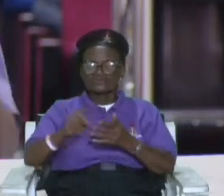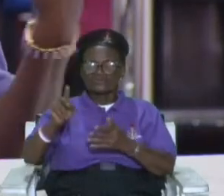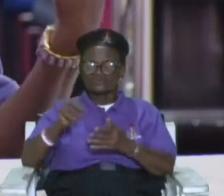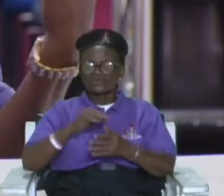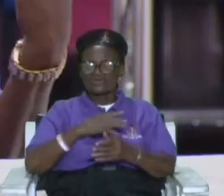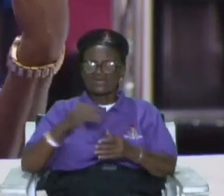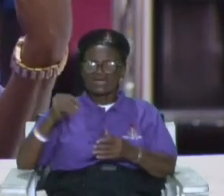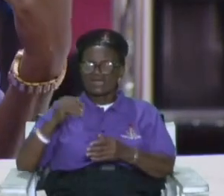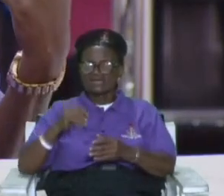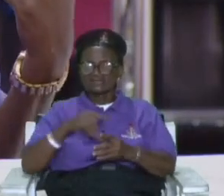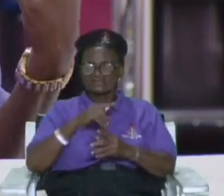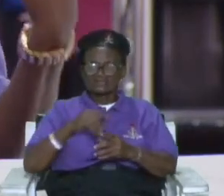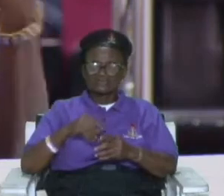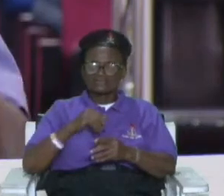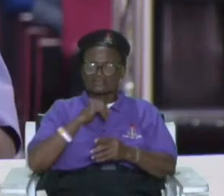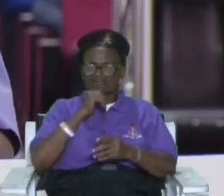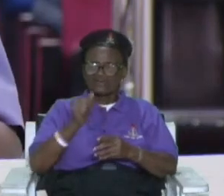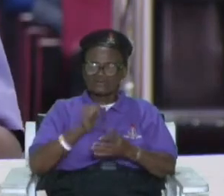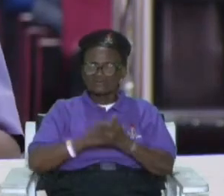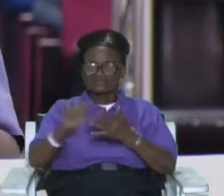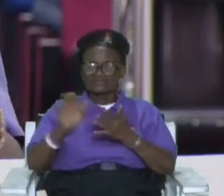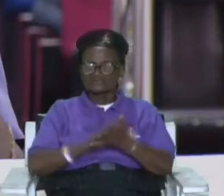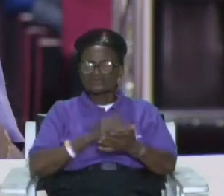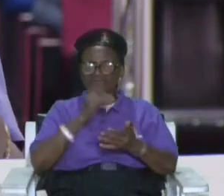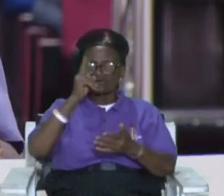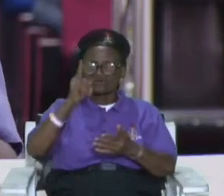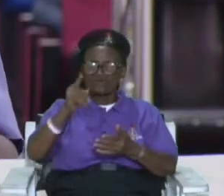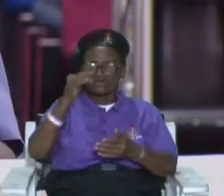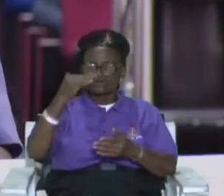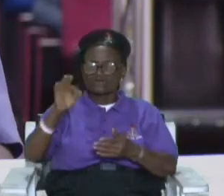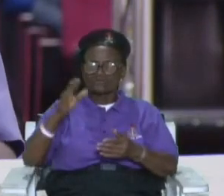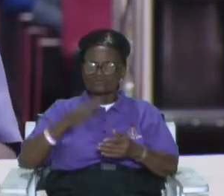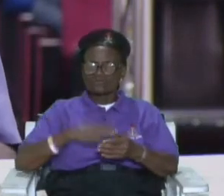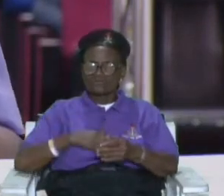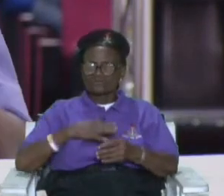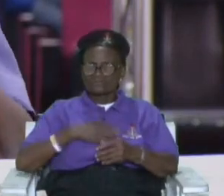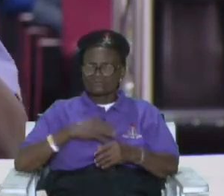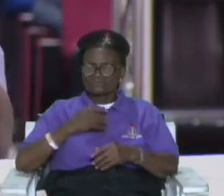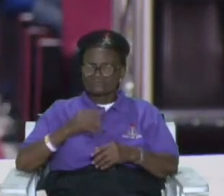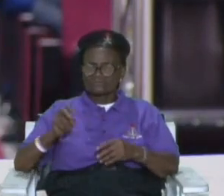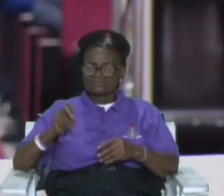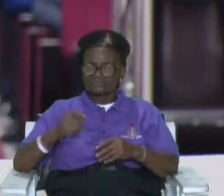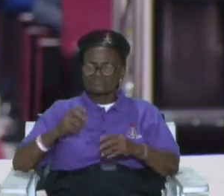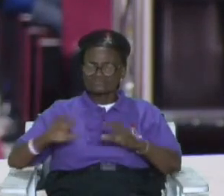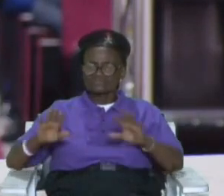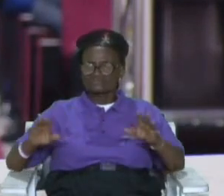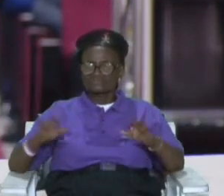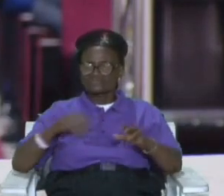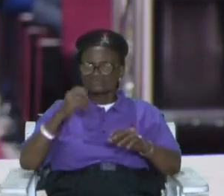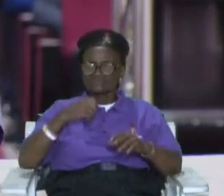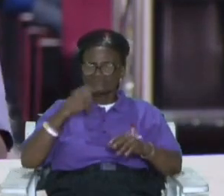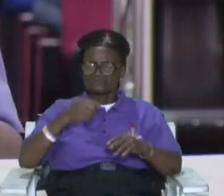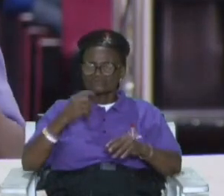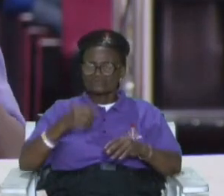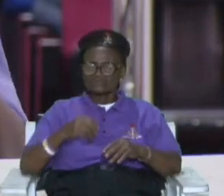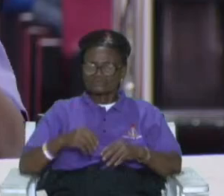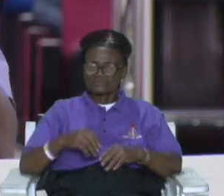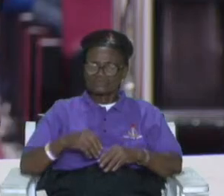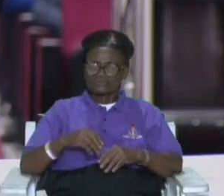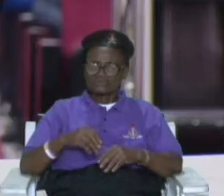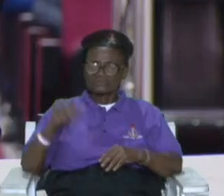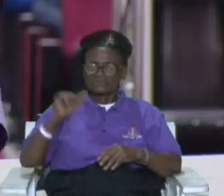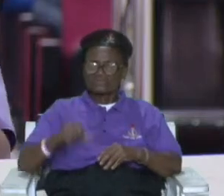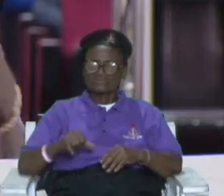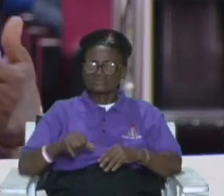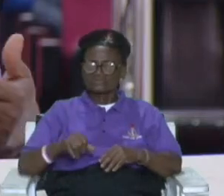One of my children who spoke mentioned the fact that Shadrach, Meshach, and Abednego were thrown into the fiery furnace, but they